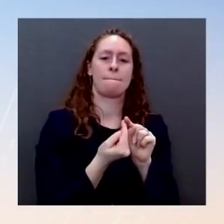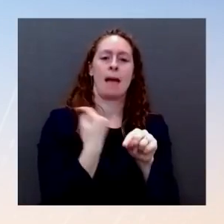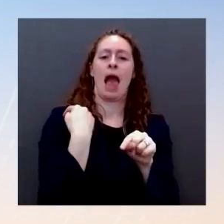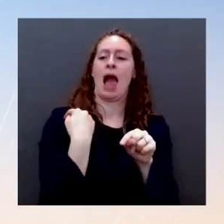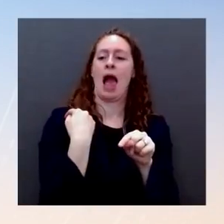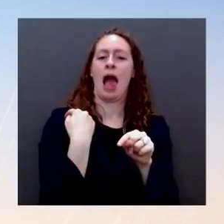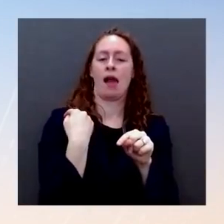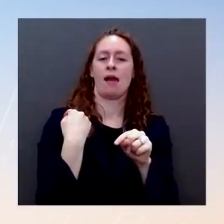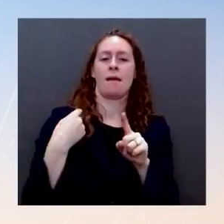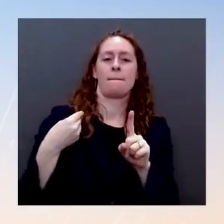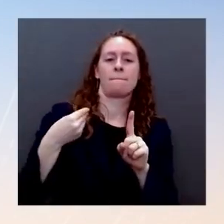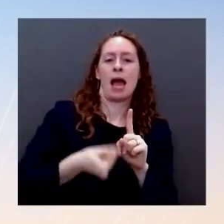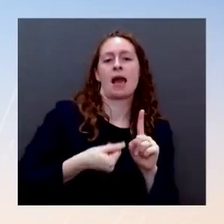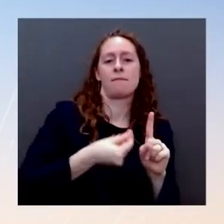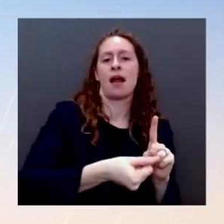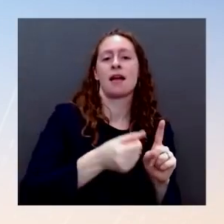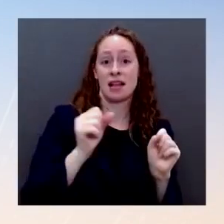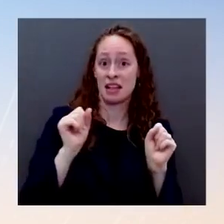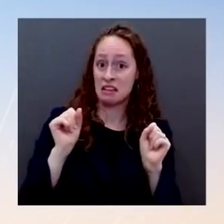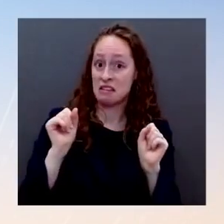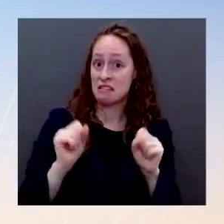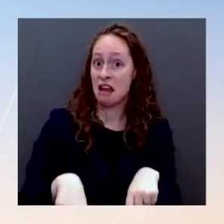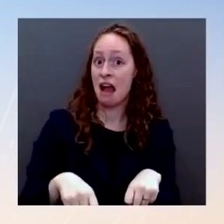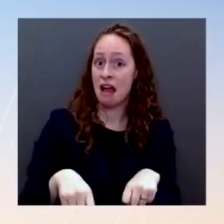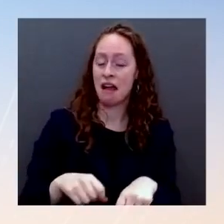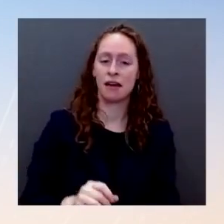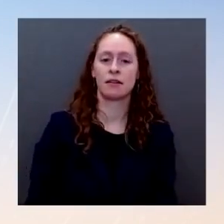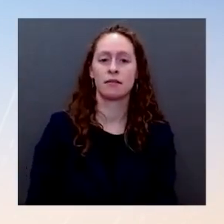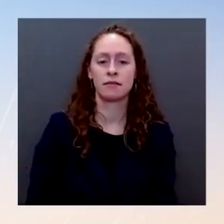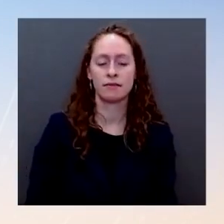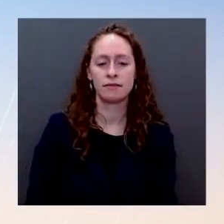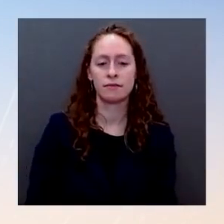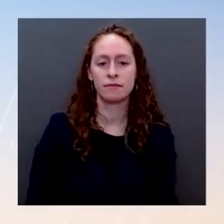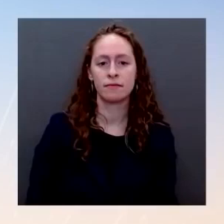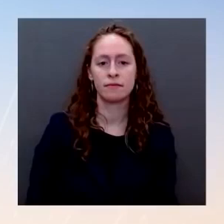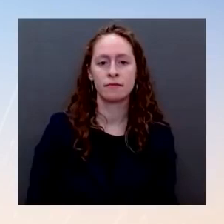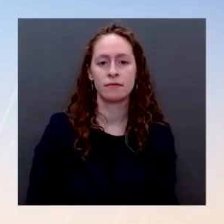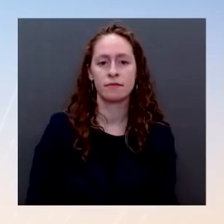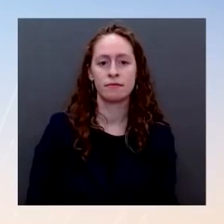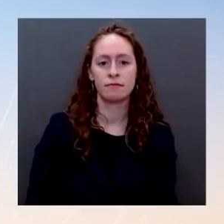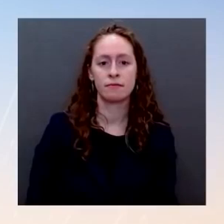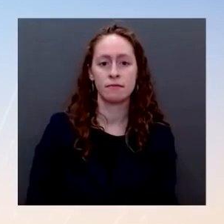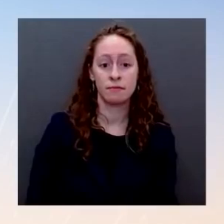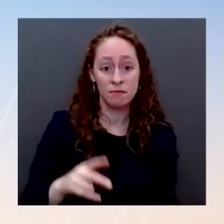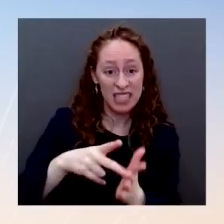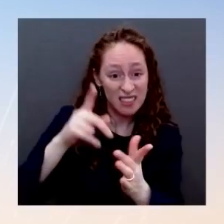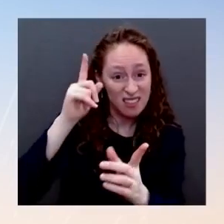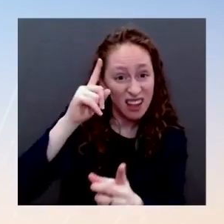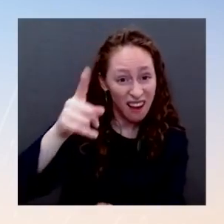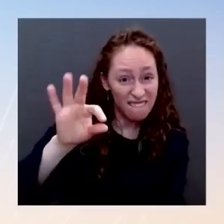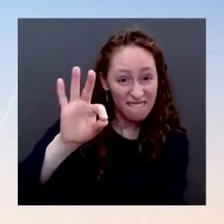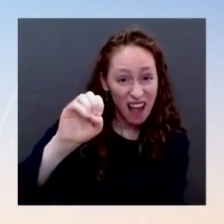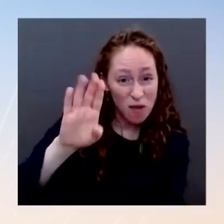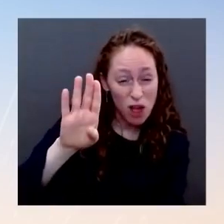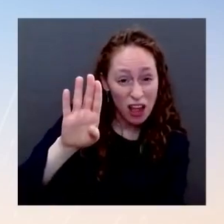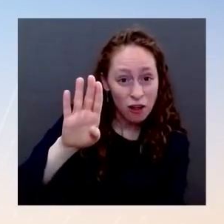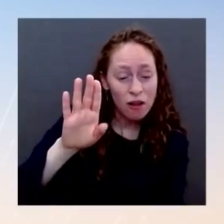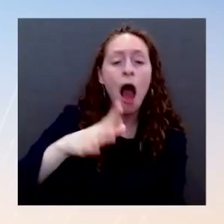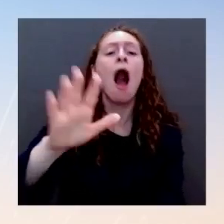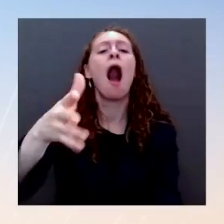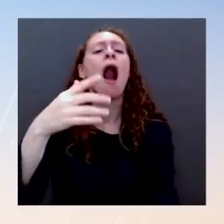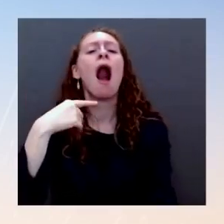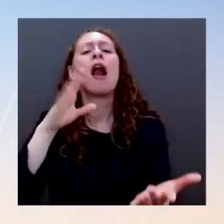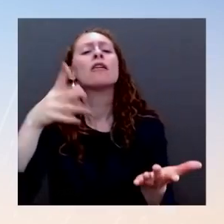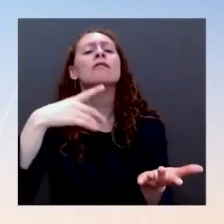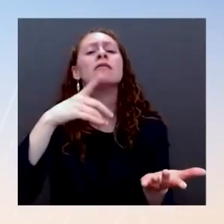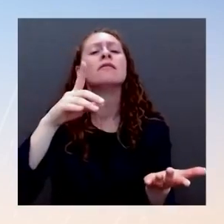January, in January to do February, if that makes sense. Yeah, go ahead. Along those same lines. Okay. For people who see those long testing